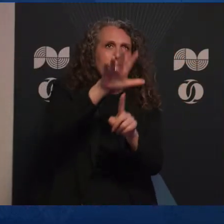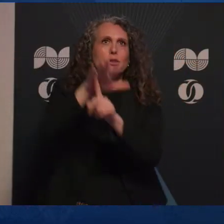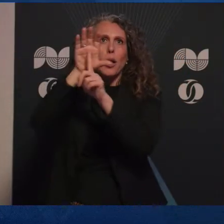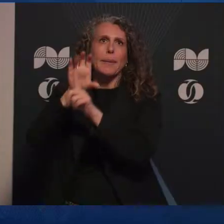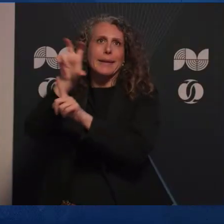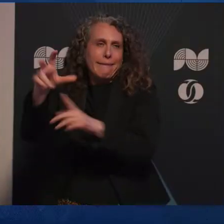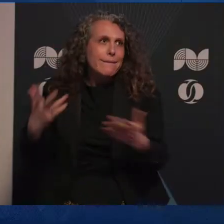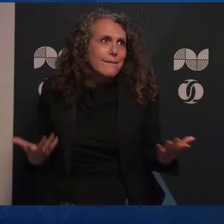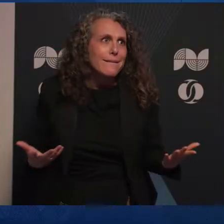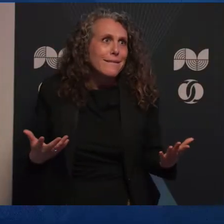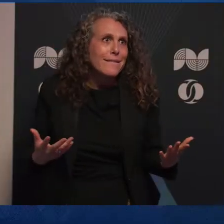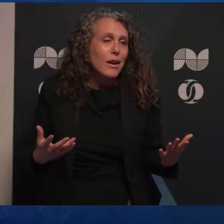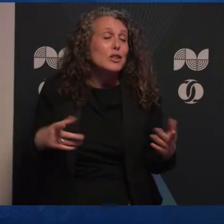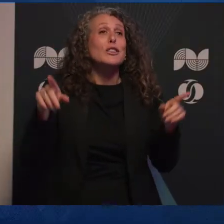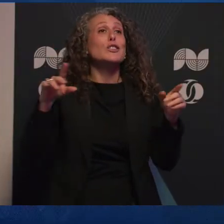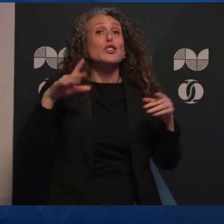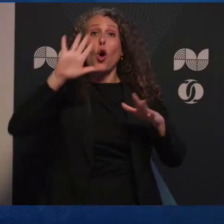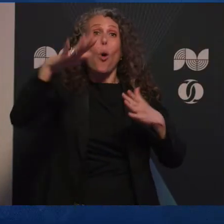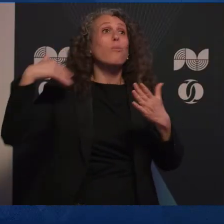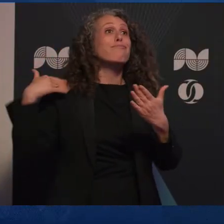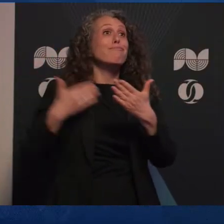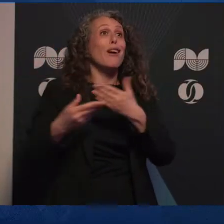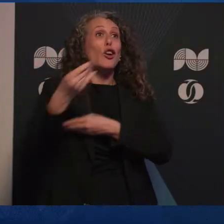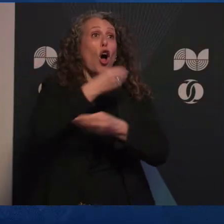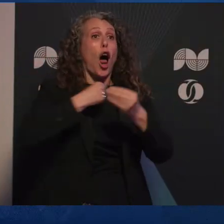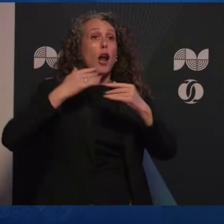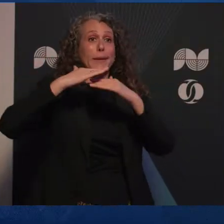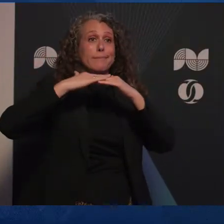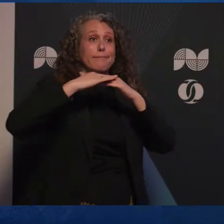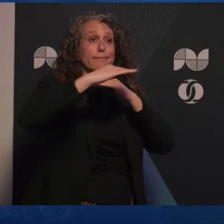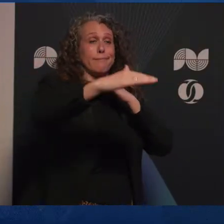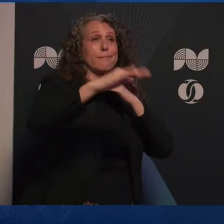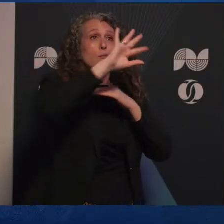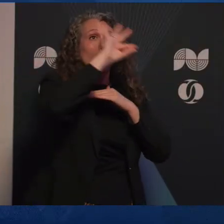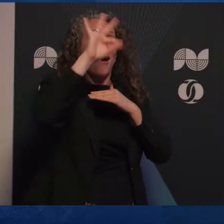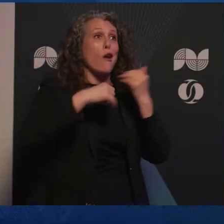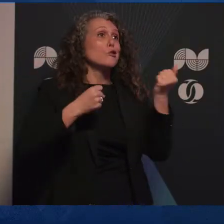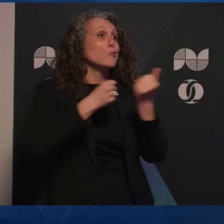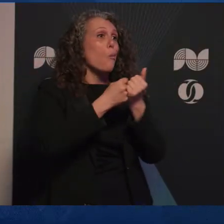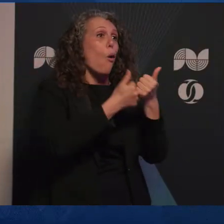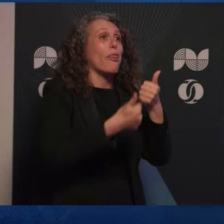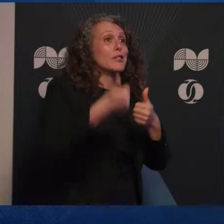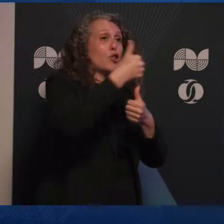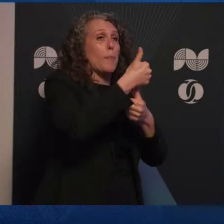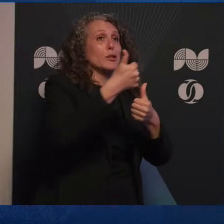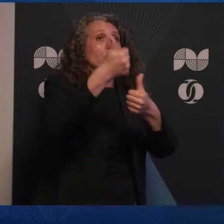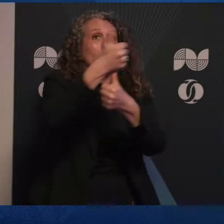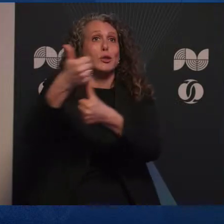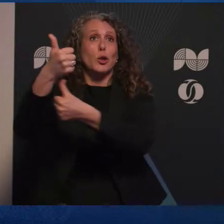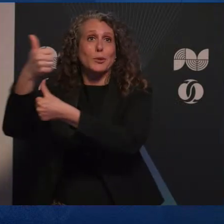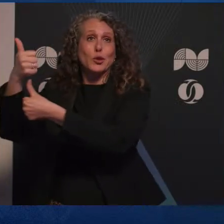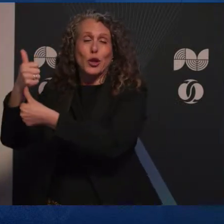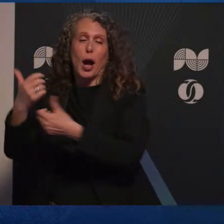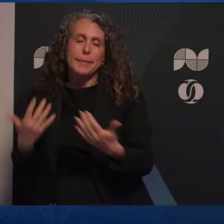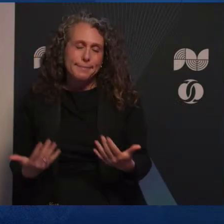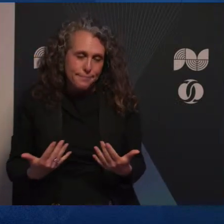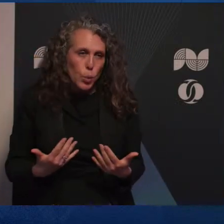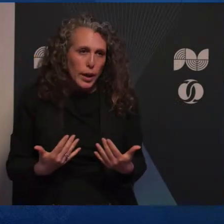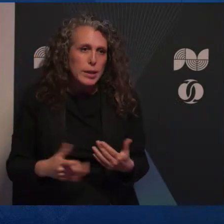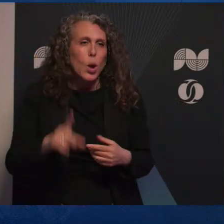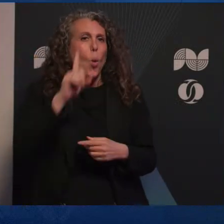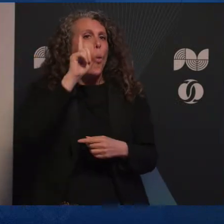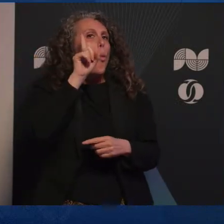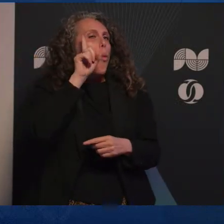conserve the status quo in the economy by supporting the strongest actors. That's what we do. Now, the one area, one